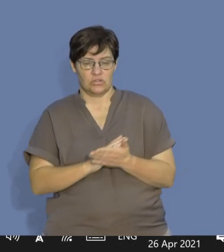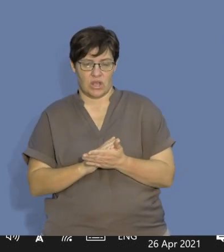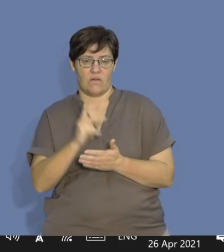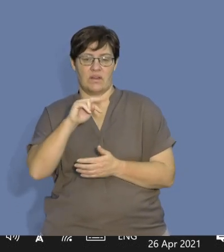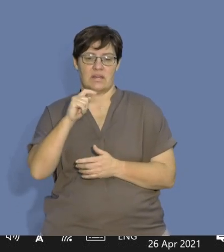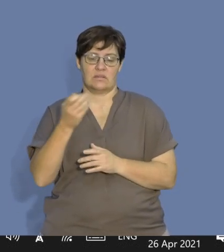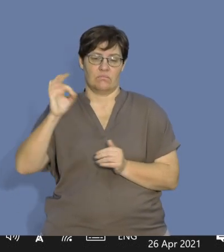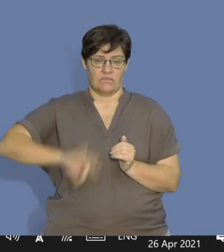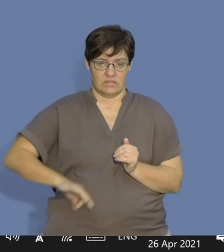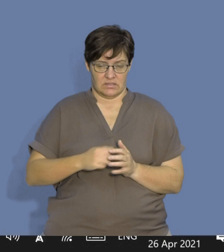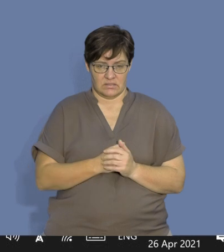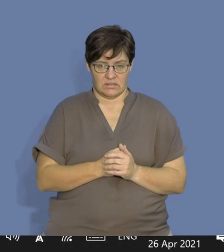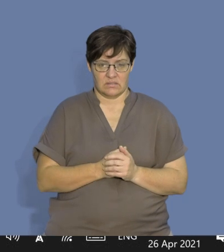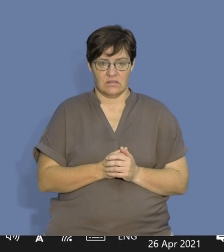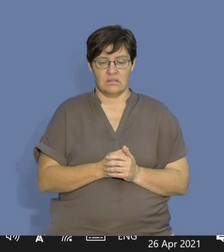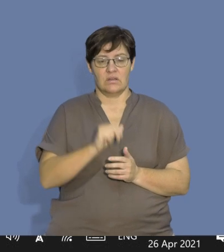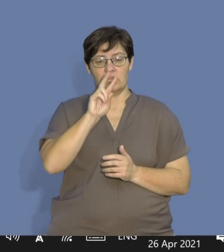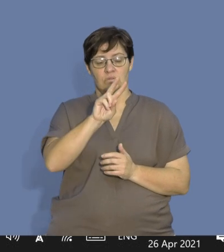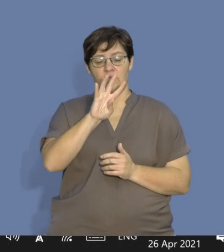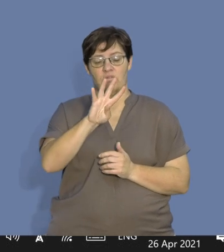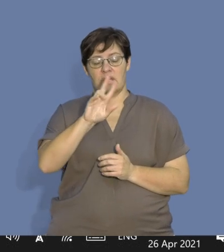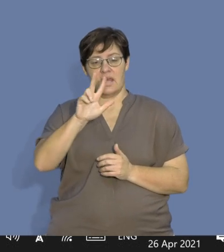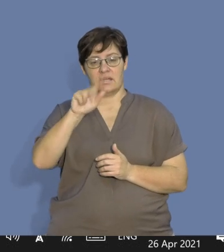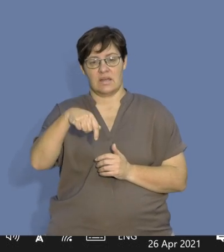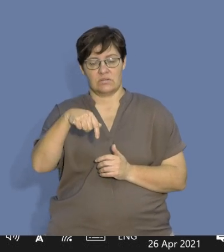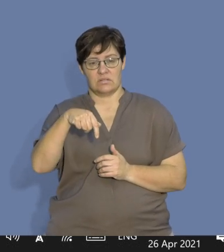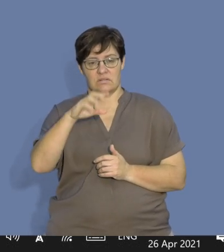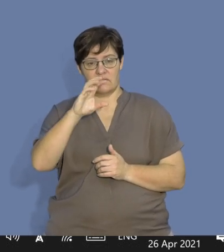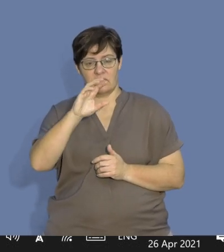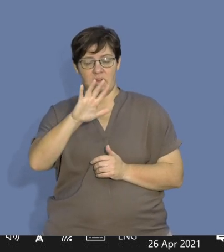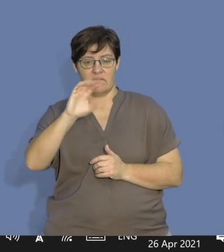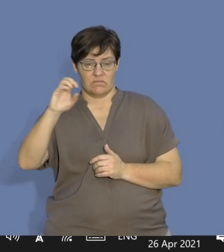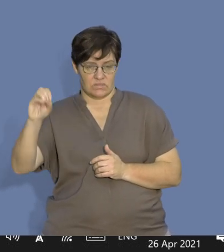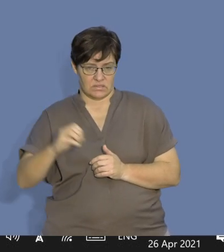is much less than her share of the net profit. So